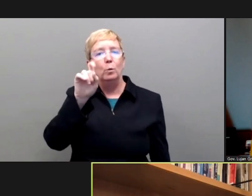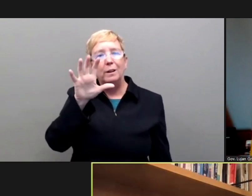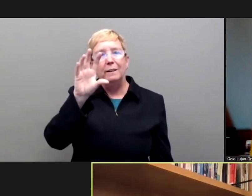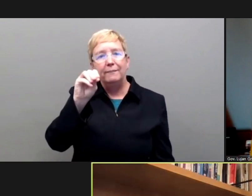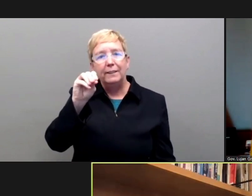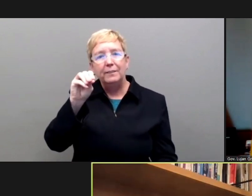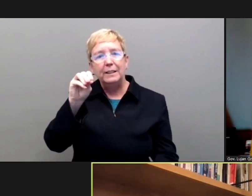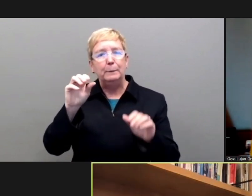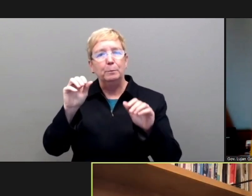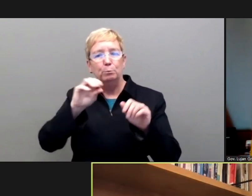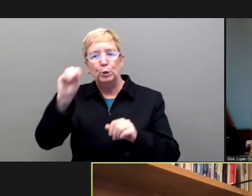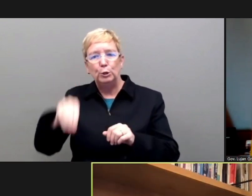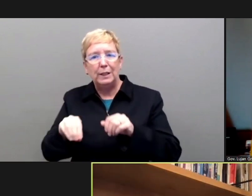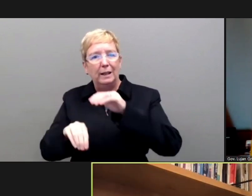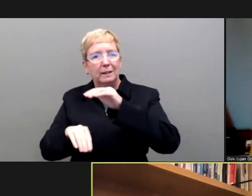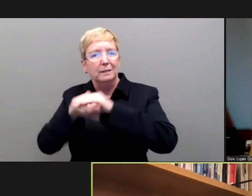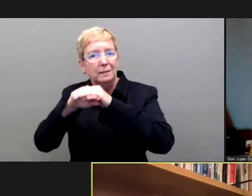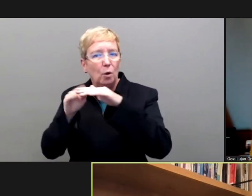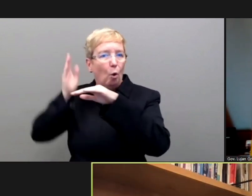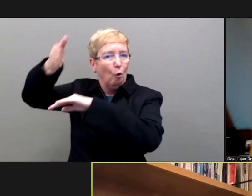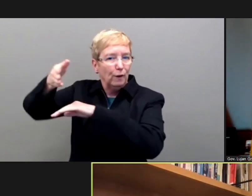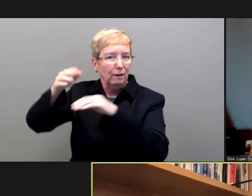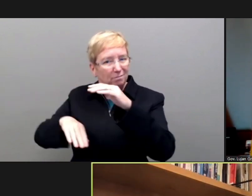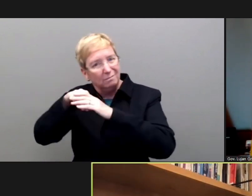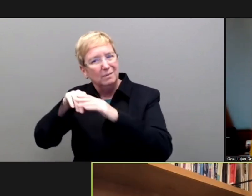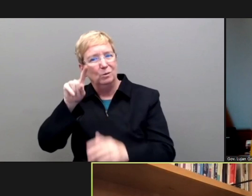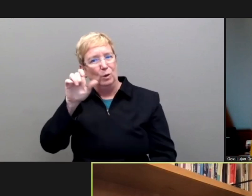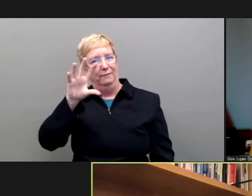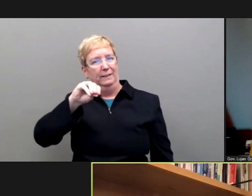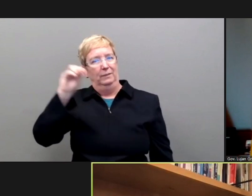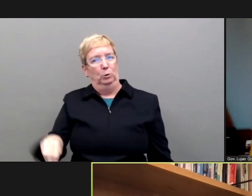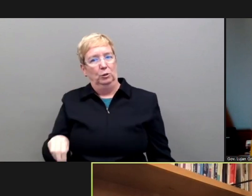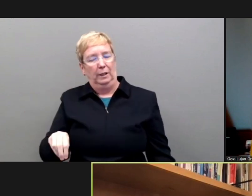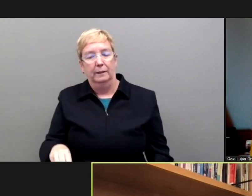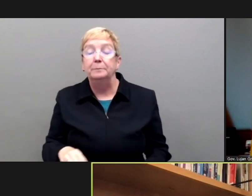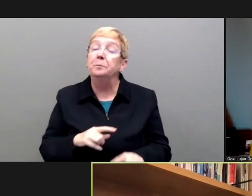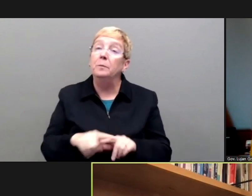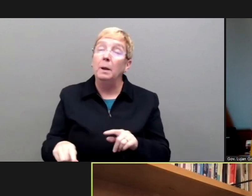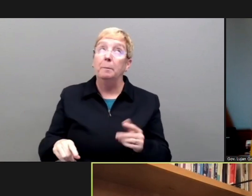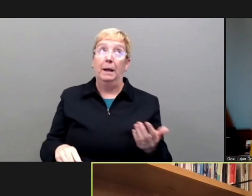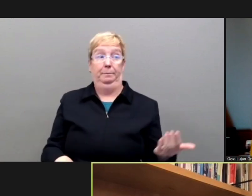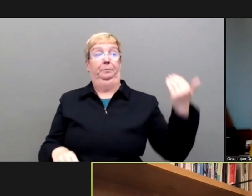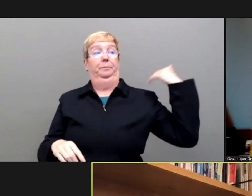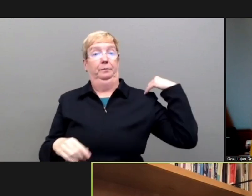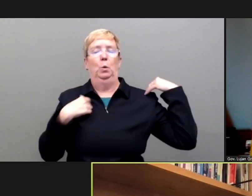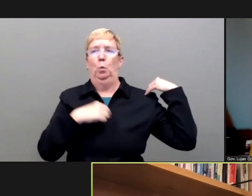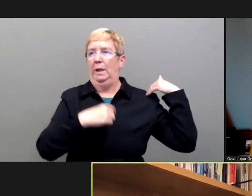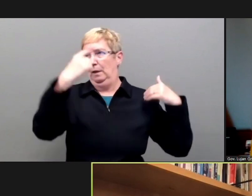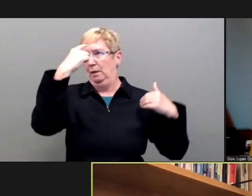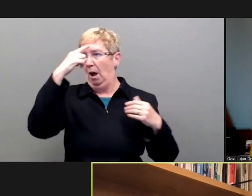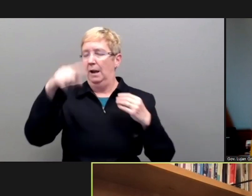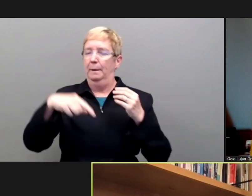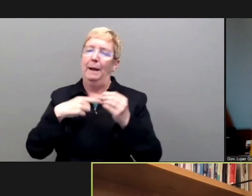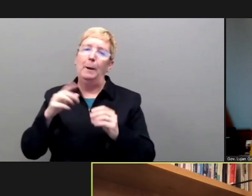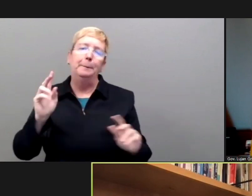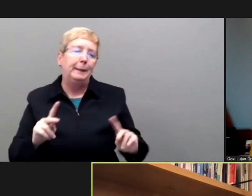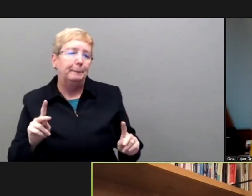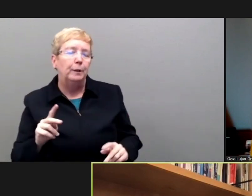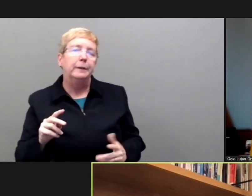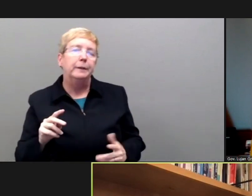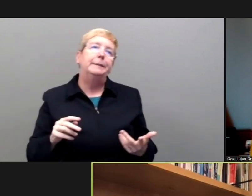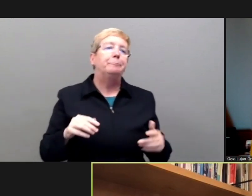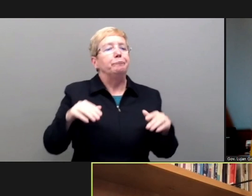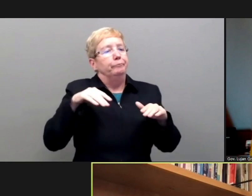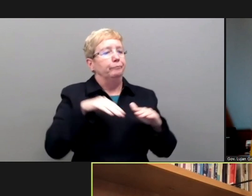capacity. But I think the main thing to remember is, in the past, when we were thinking about this, we were thinking about people coming in for an elective surgery,